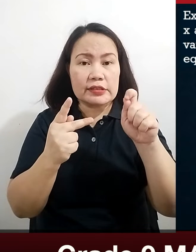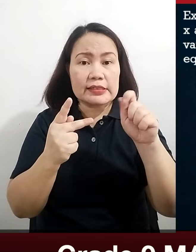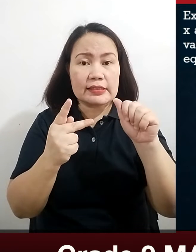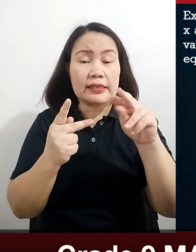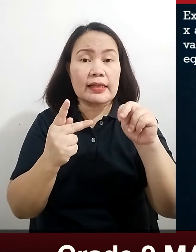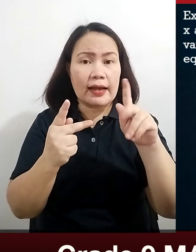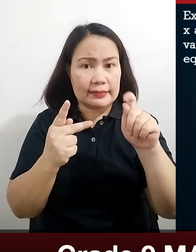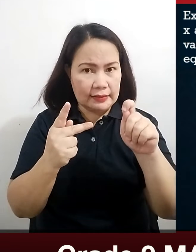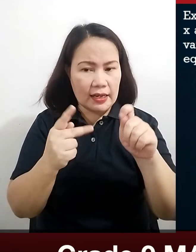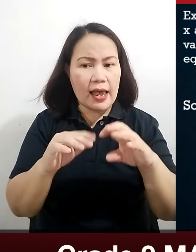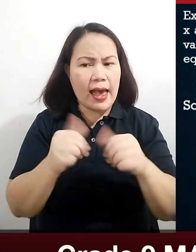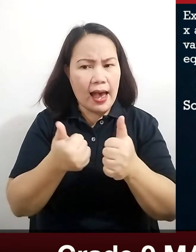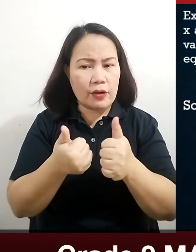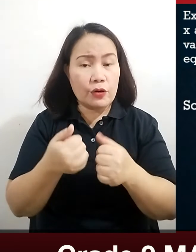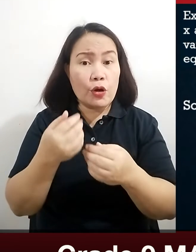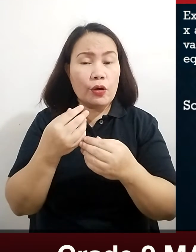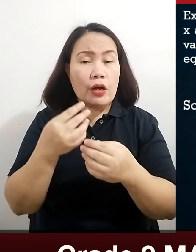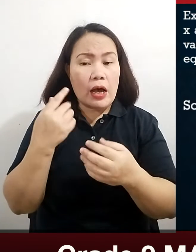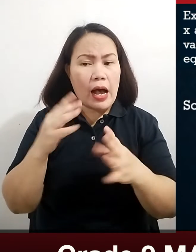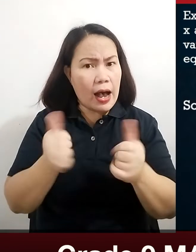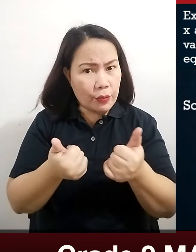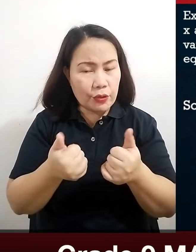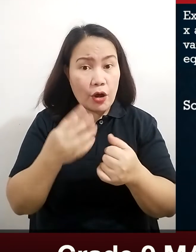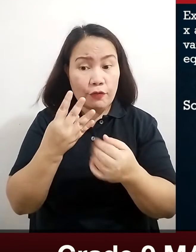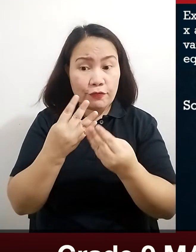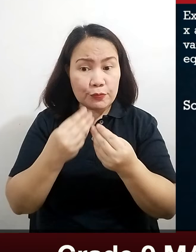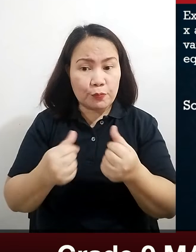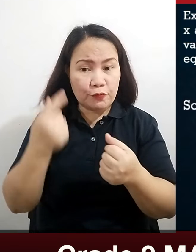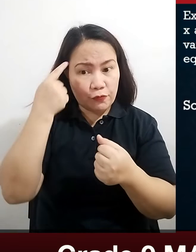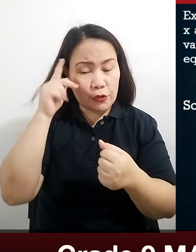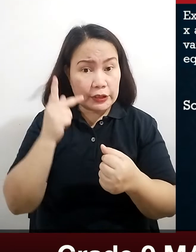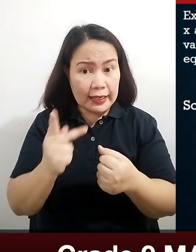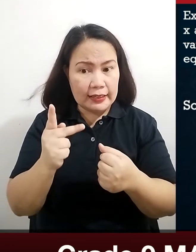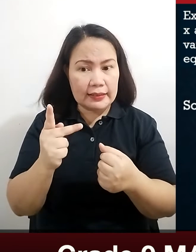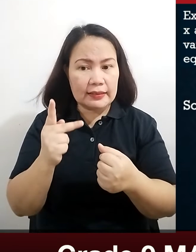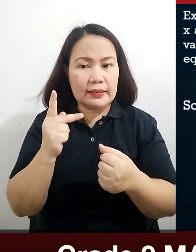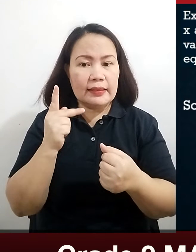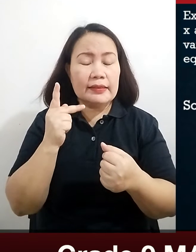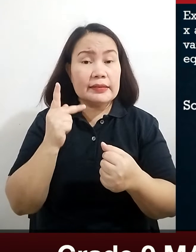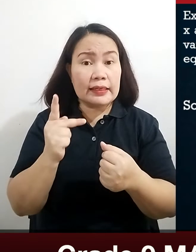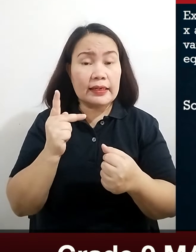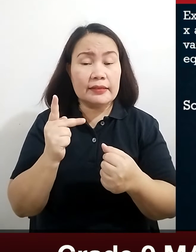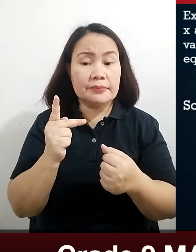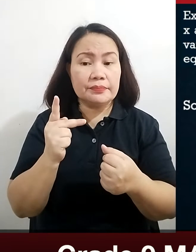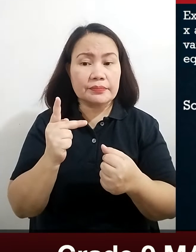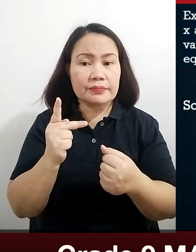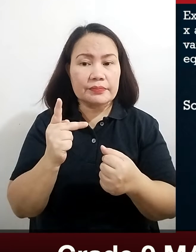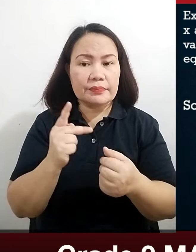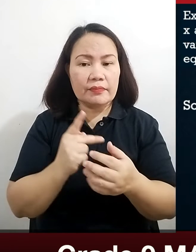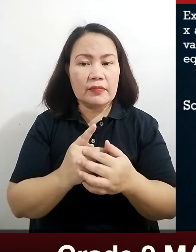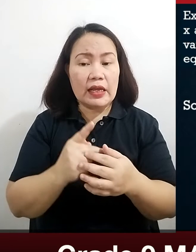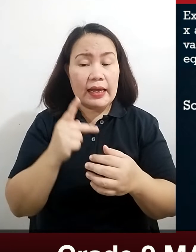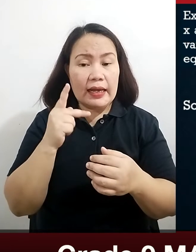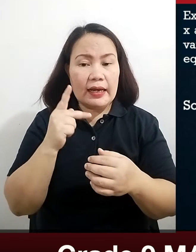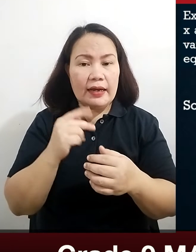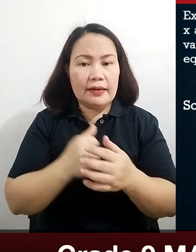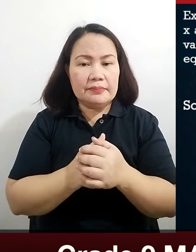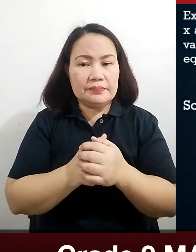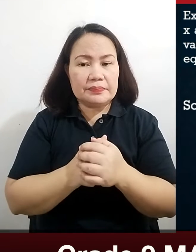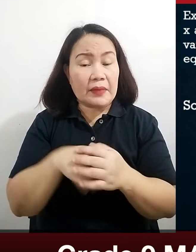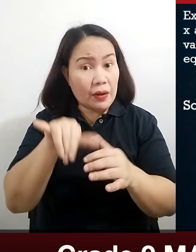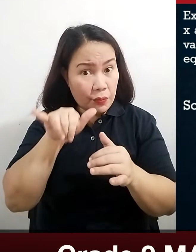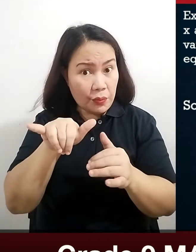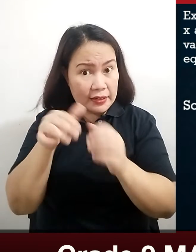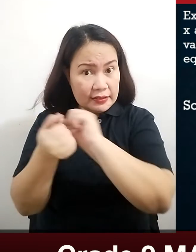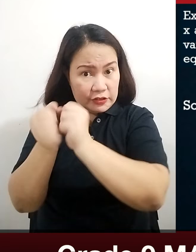paano yon? Okay, to solve for K, so substitute lang natin. Of course, papalitan natin yung Y ng 24 at